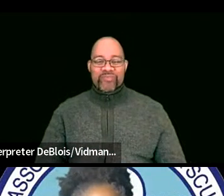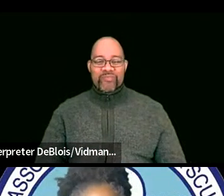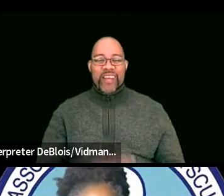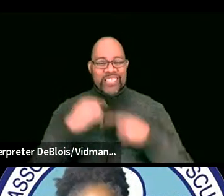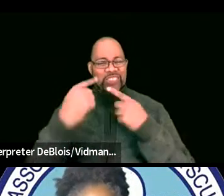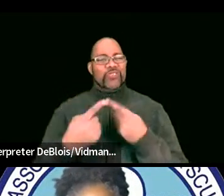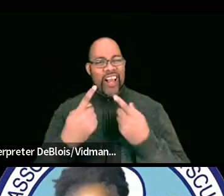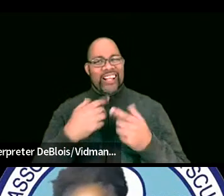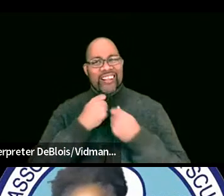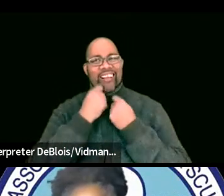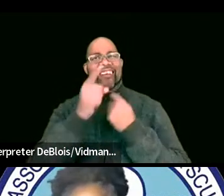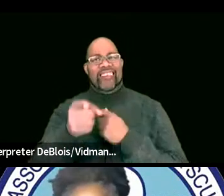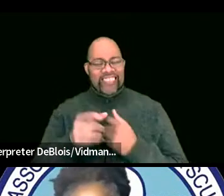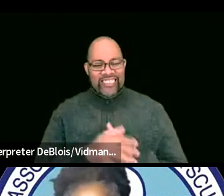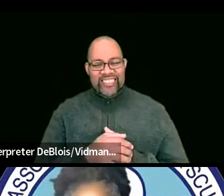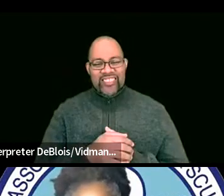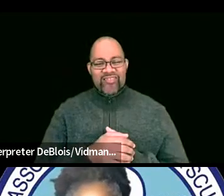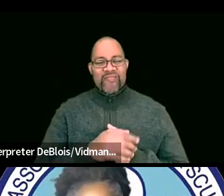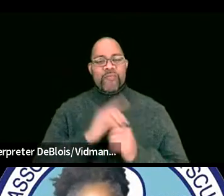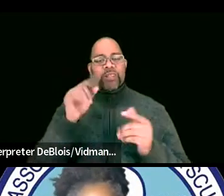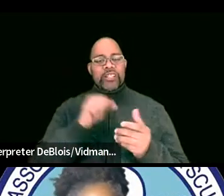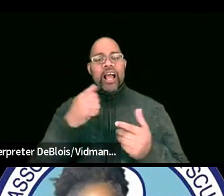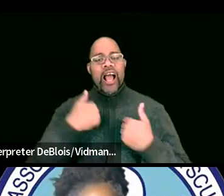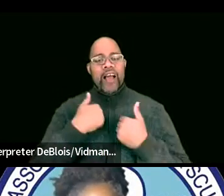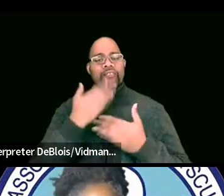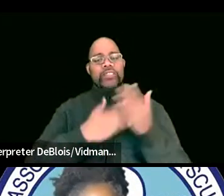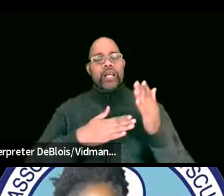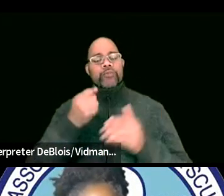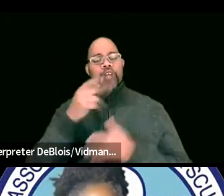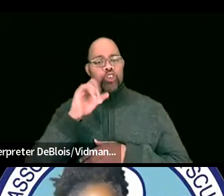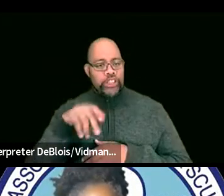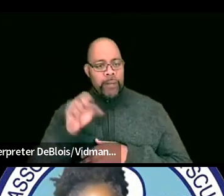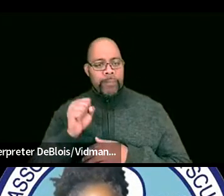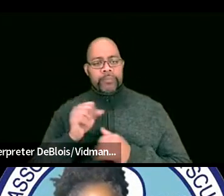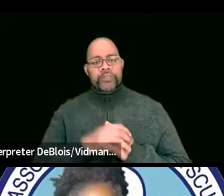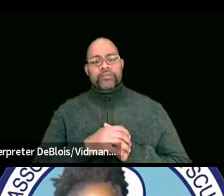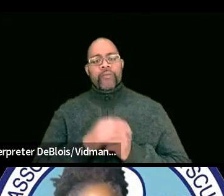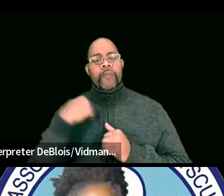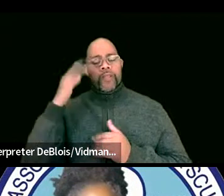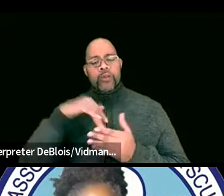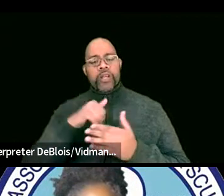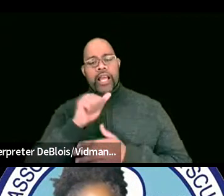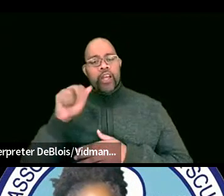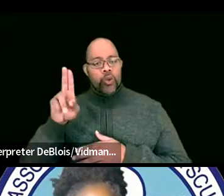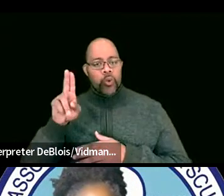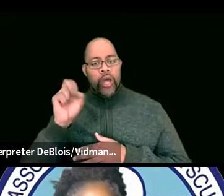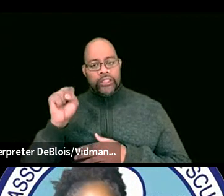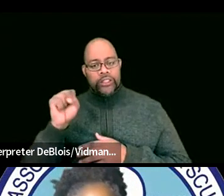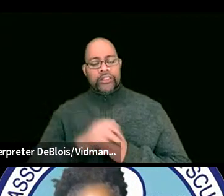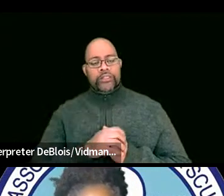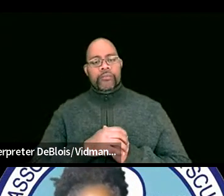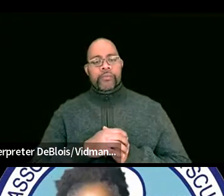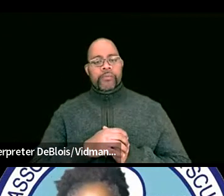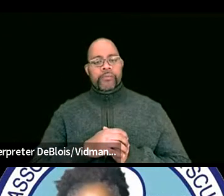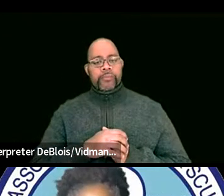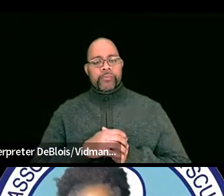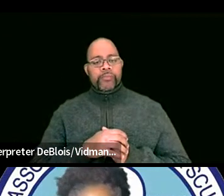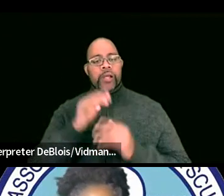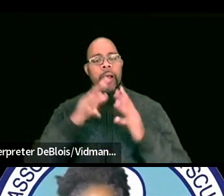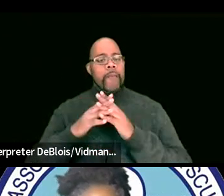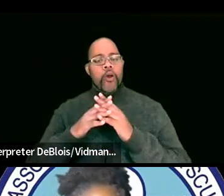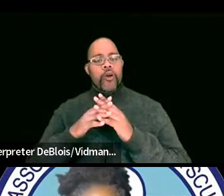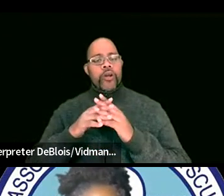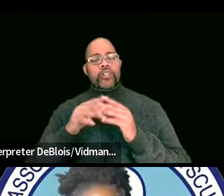Struggling right there. But yeah, they have some scholarships. I know AAUS, the